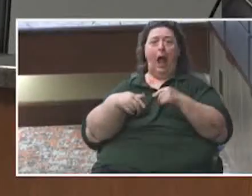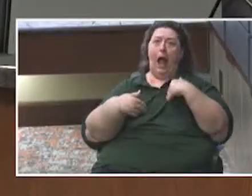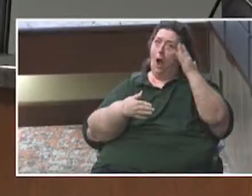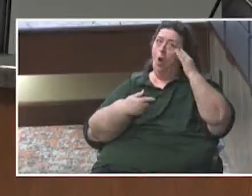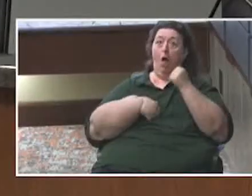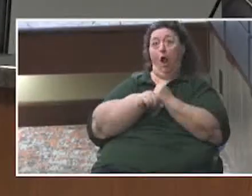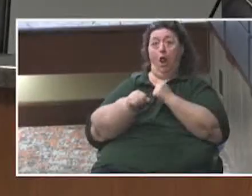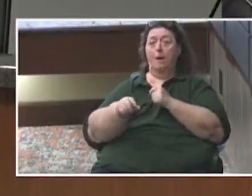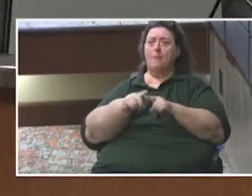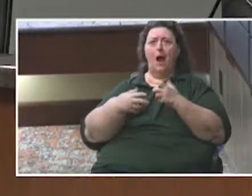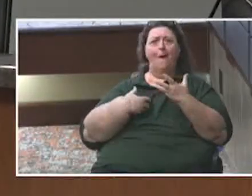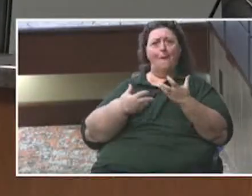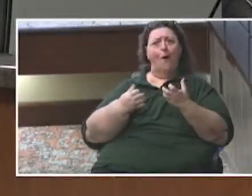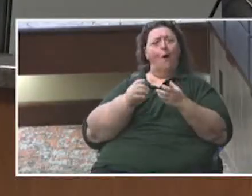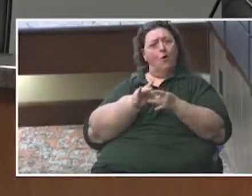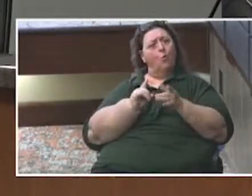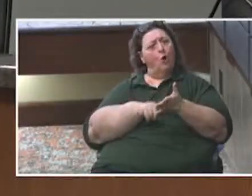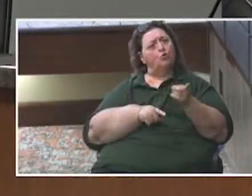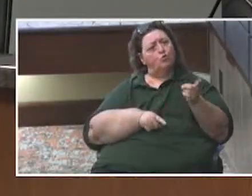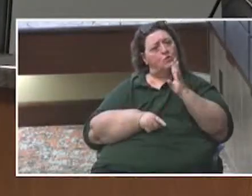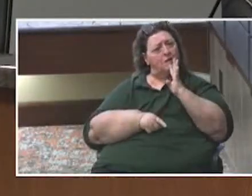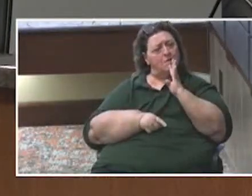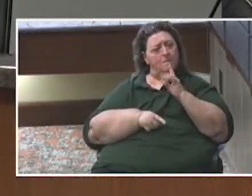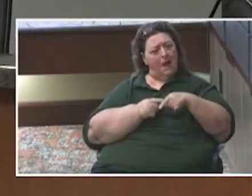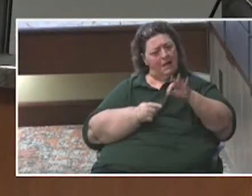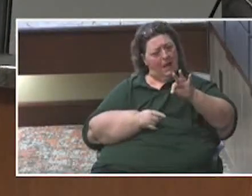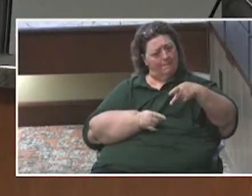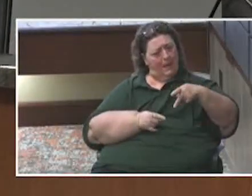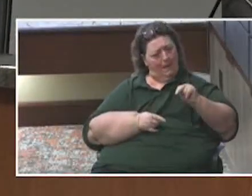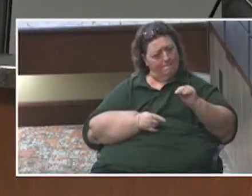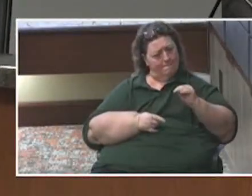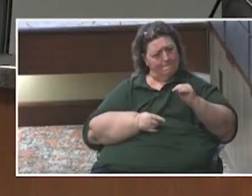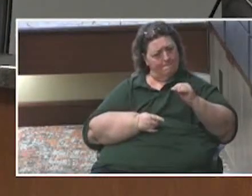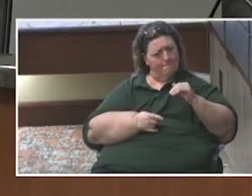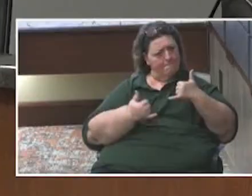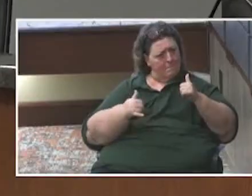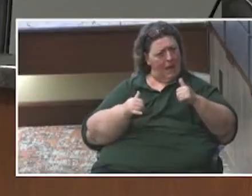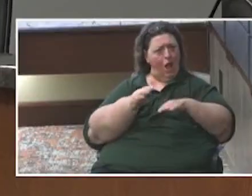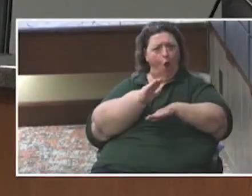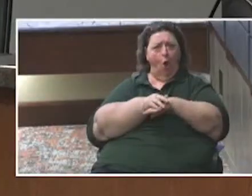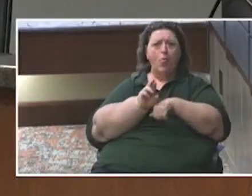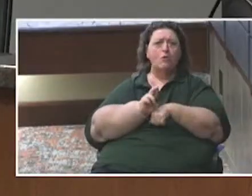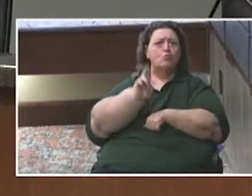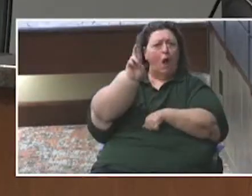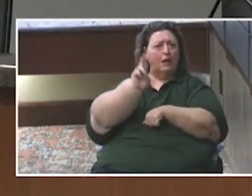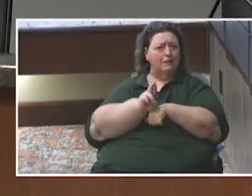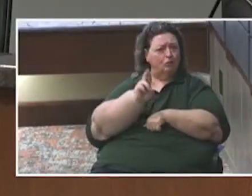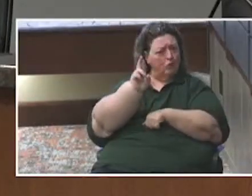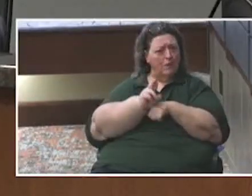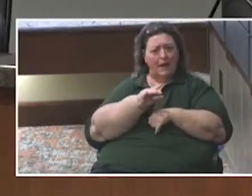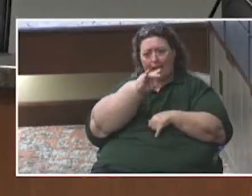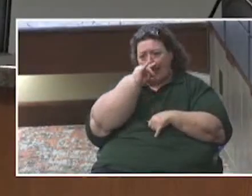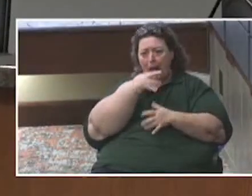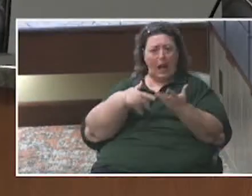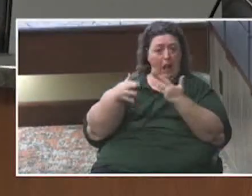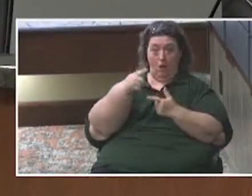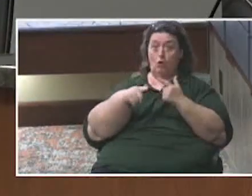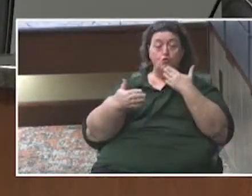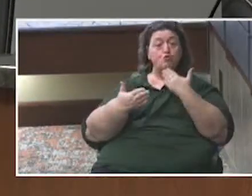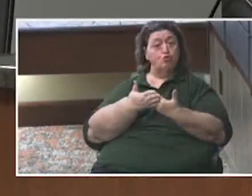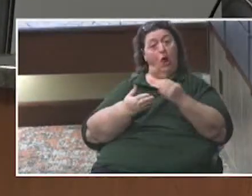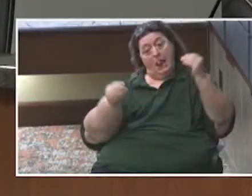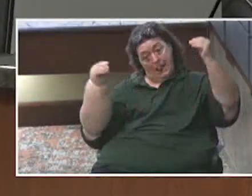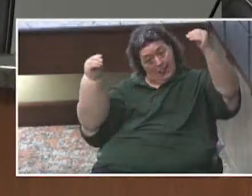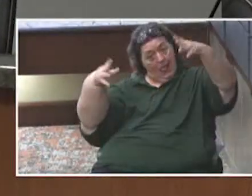do want to call out that you mentioned seeing some folks there at 9 p.m. just playing on the rocket ship. Yeah, it's well lit. What can we